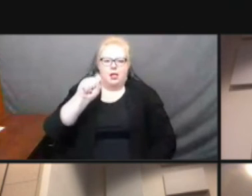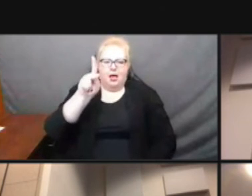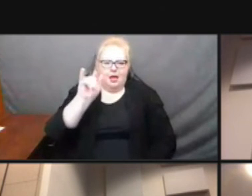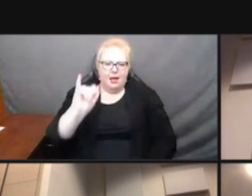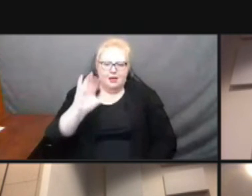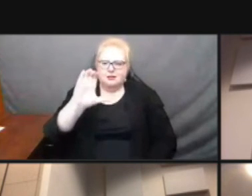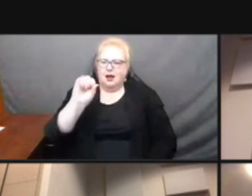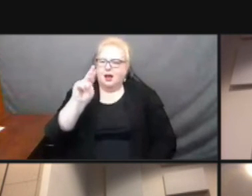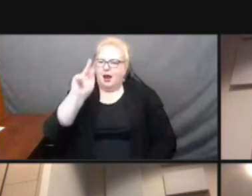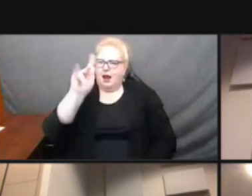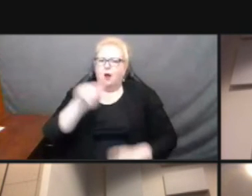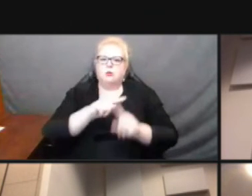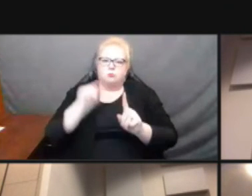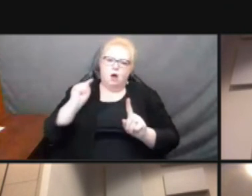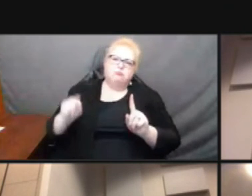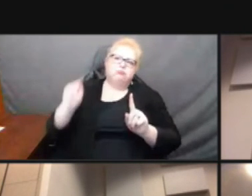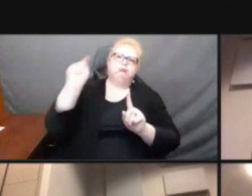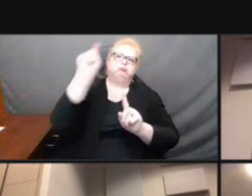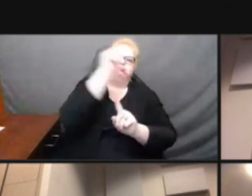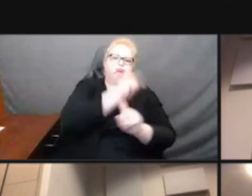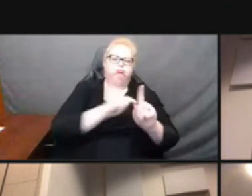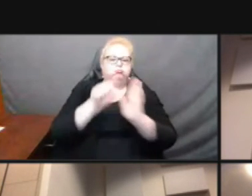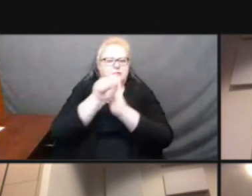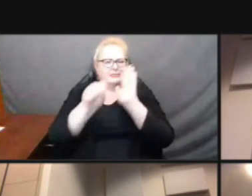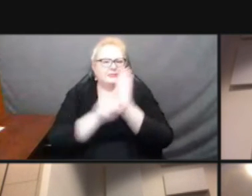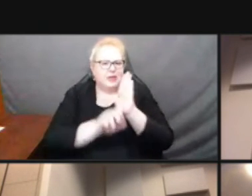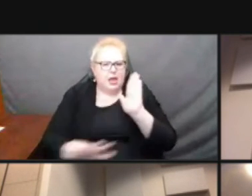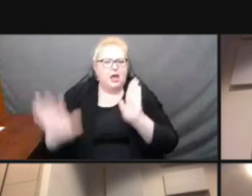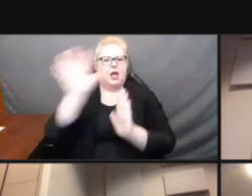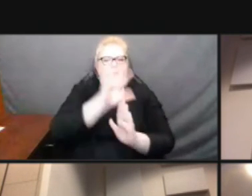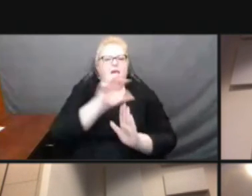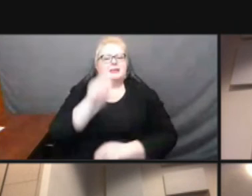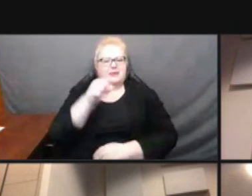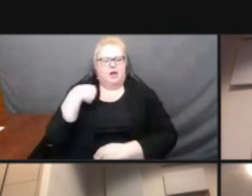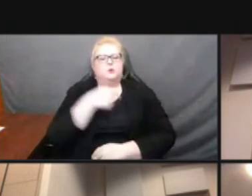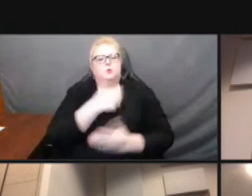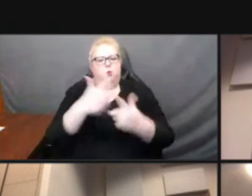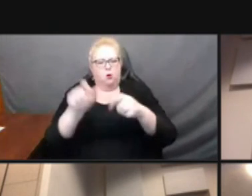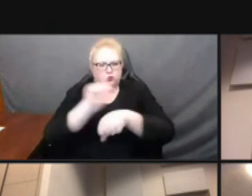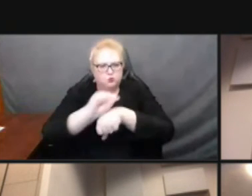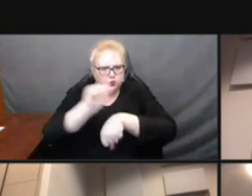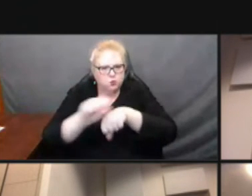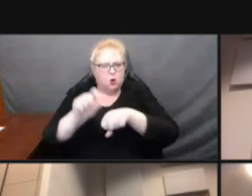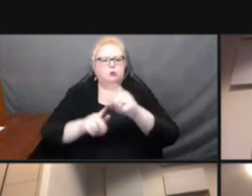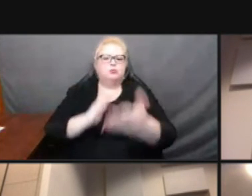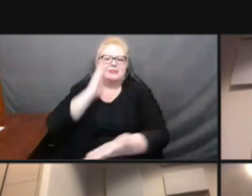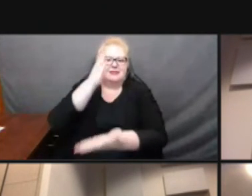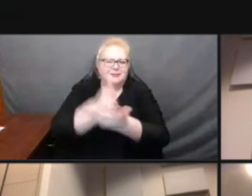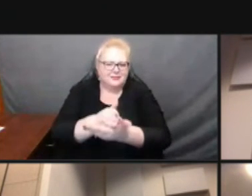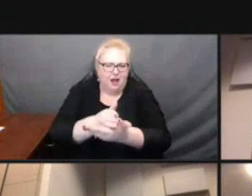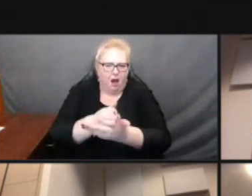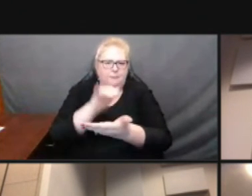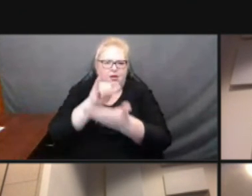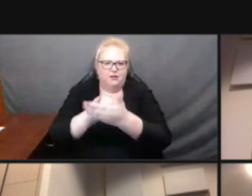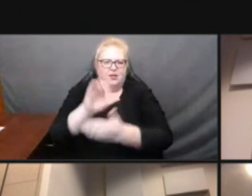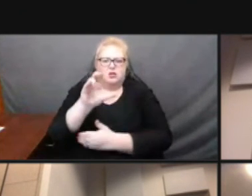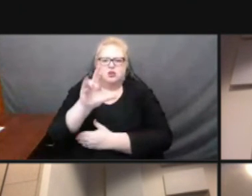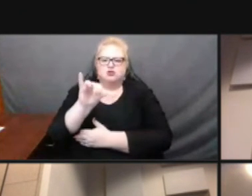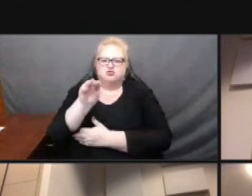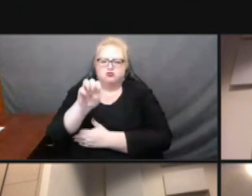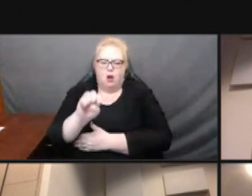state. So yes, we want to work. We want to stop some of this crime. But the chief could do it